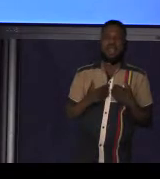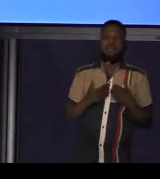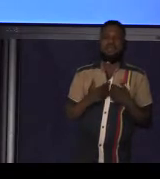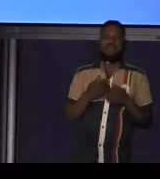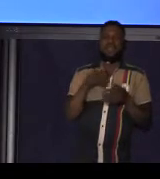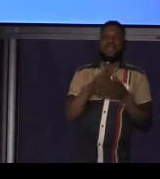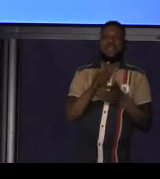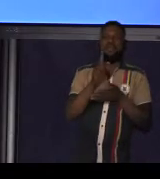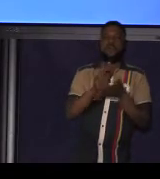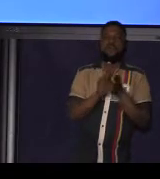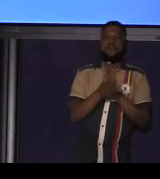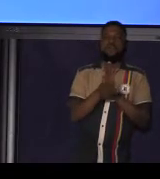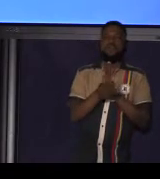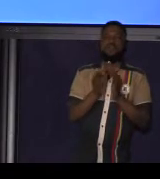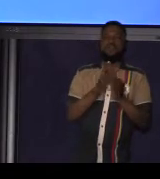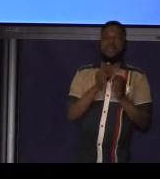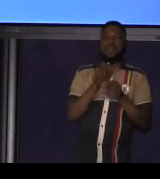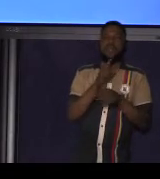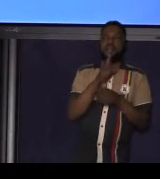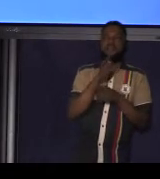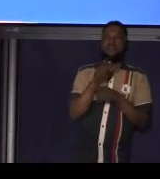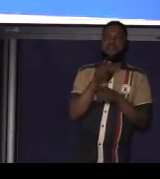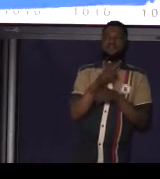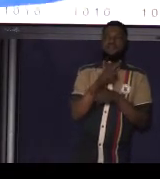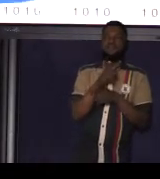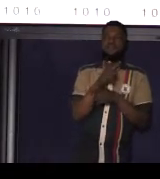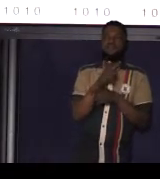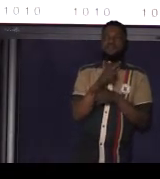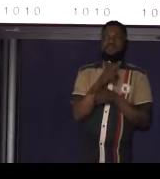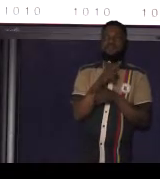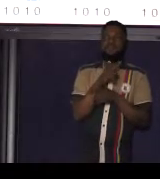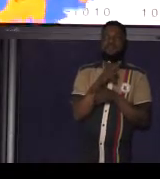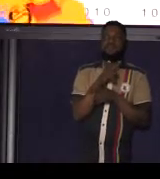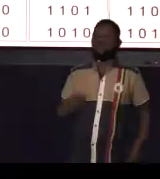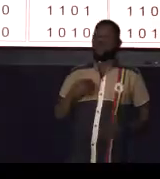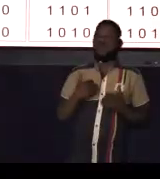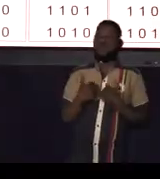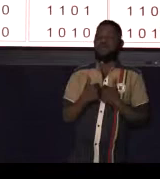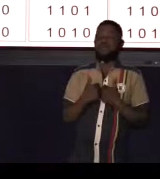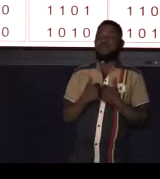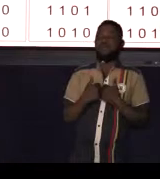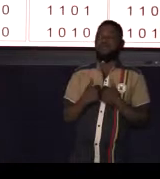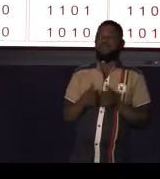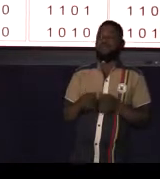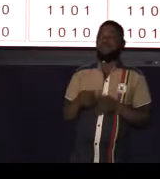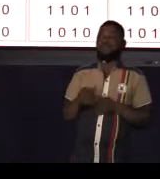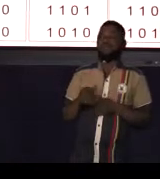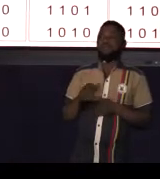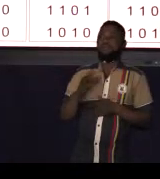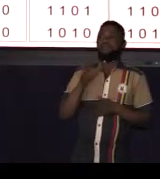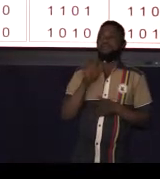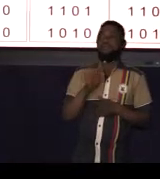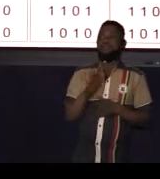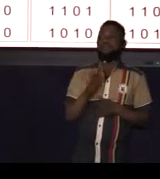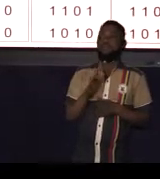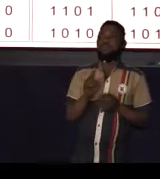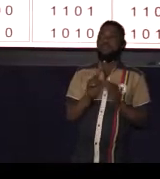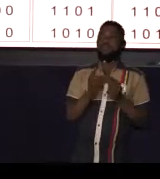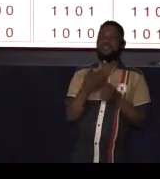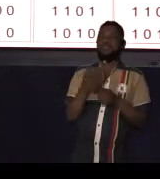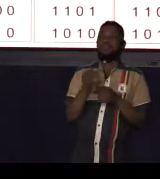mental muscle in 1 minute, I can guarantee you. We have